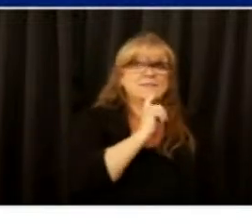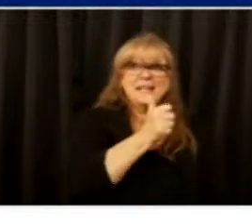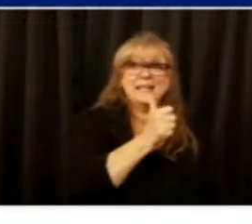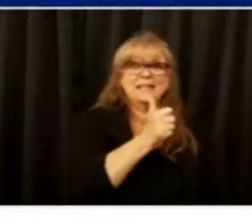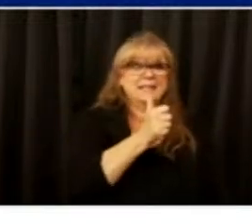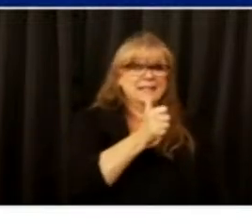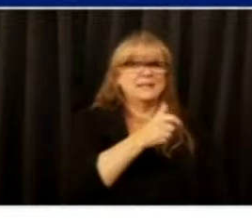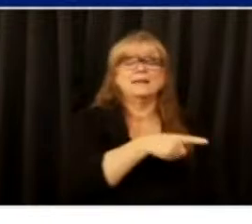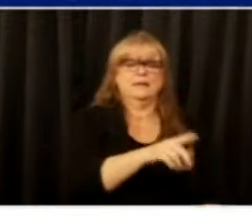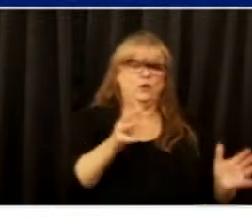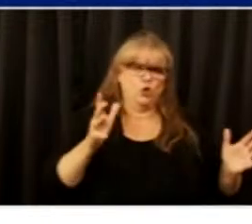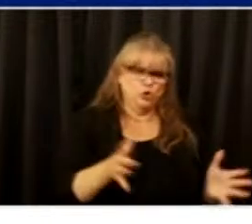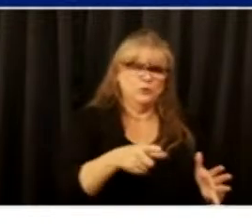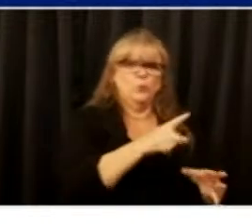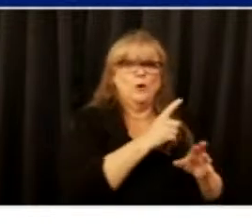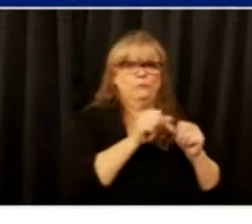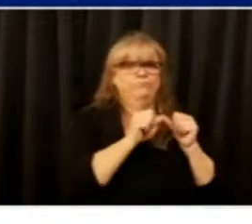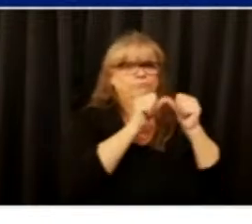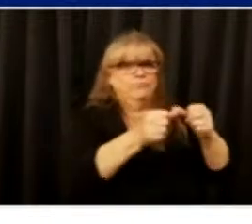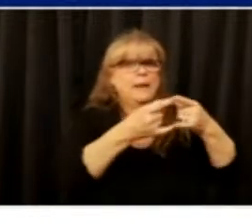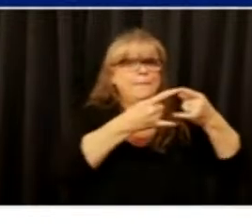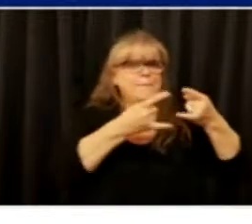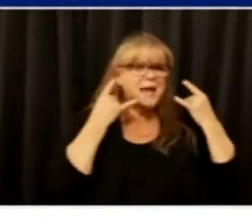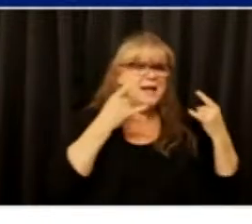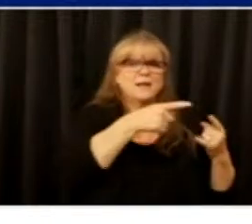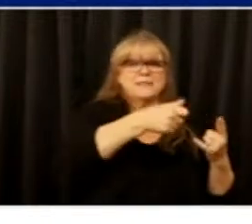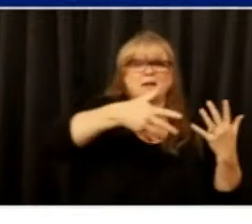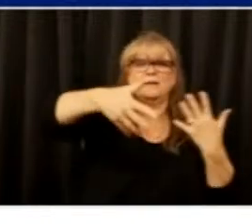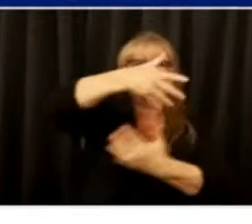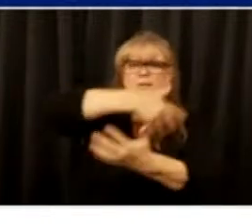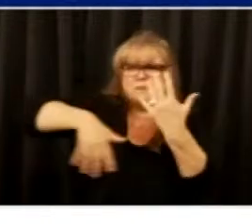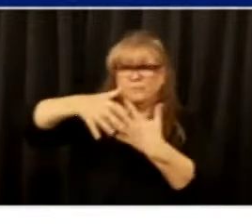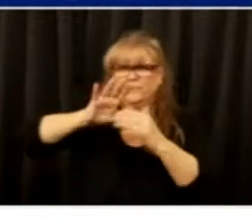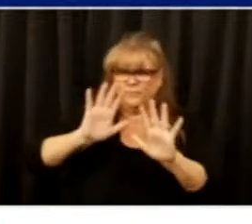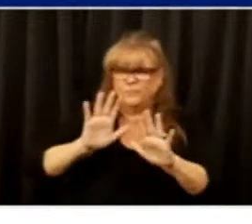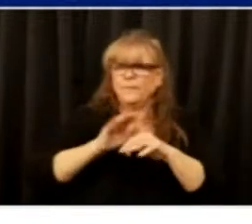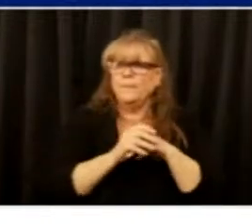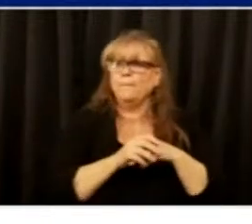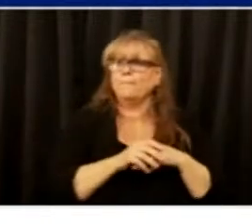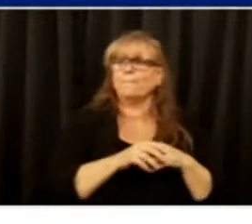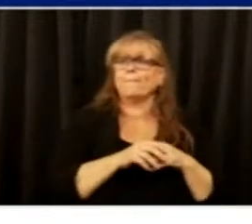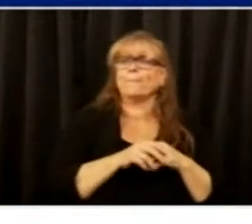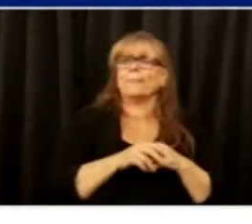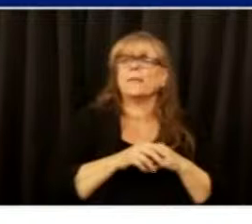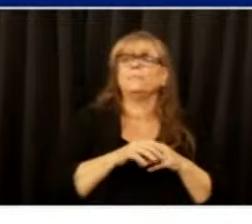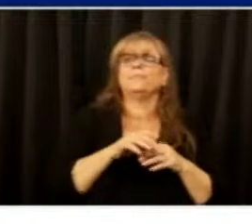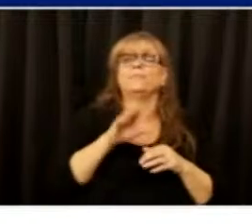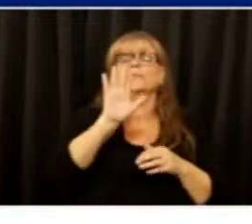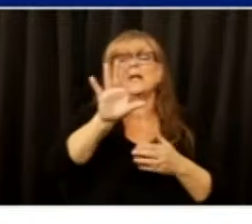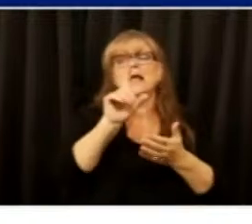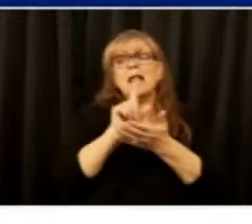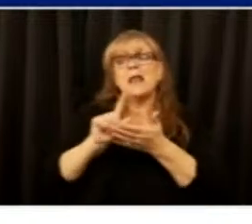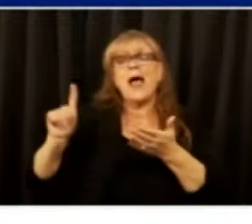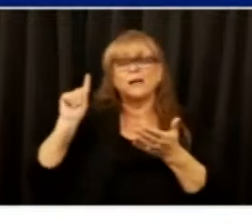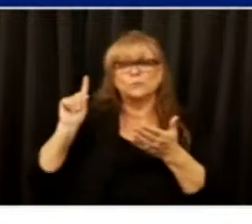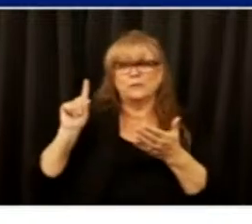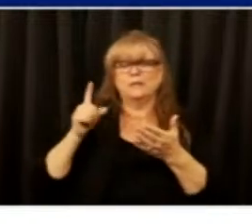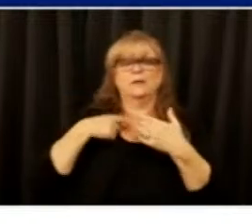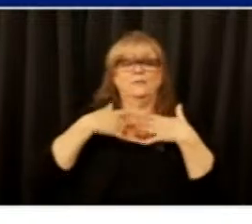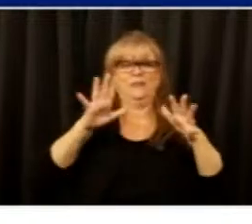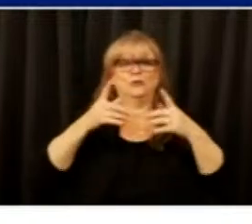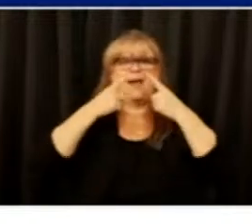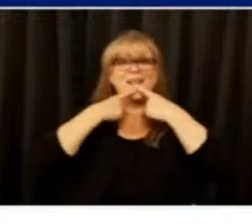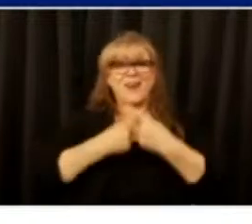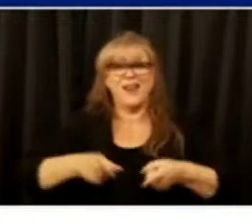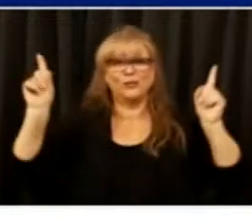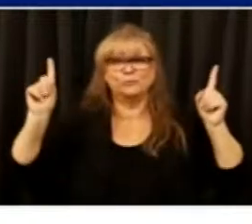indoors, especially around others who are unvaccinated. Last week, I announced a modification to our state mask guidance to align with the new CDC